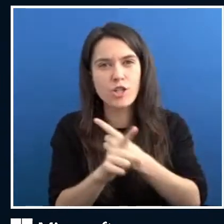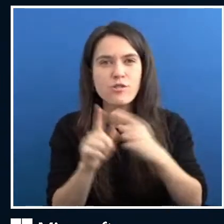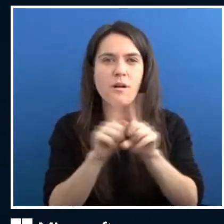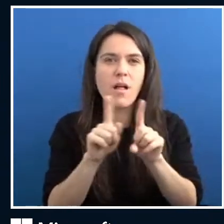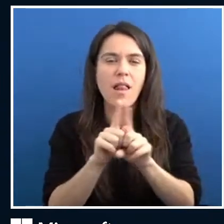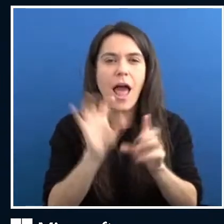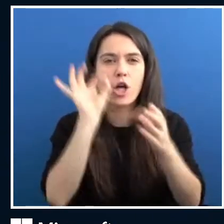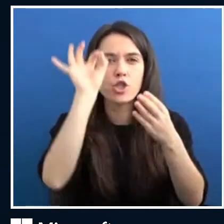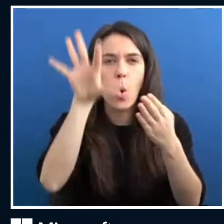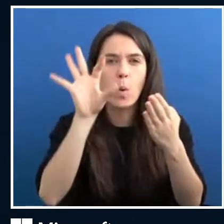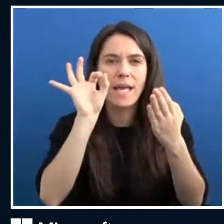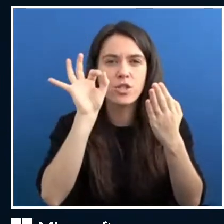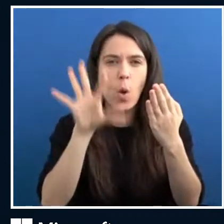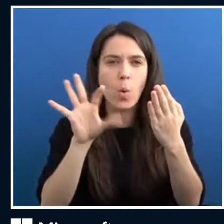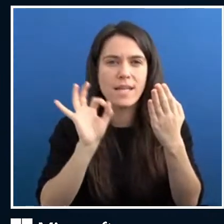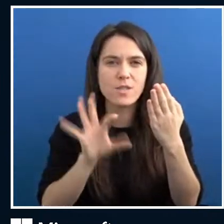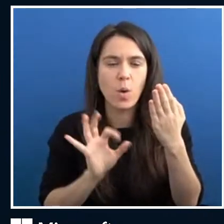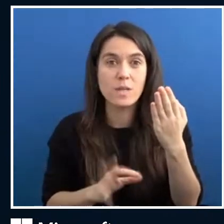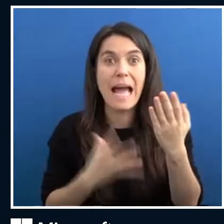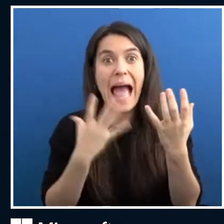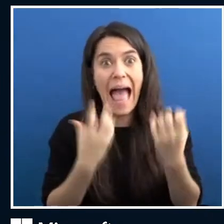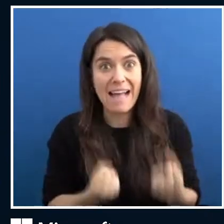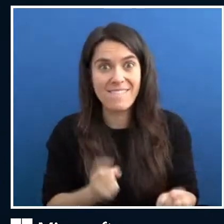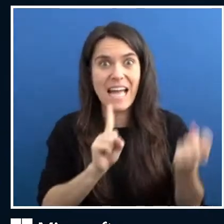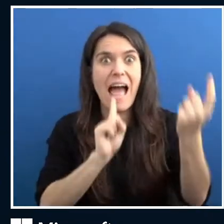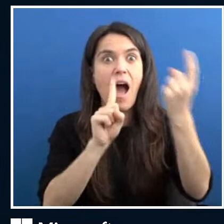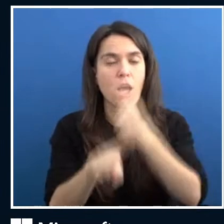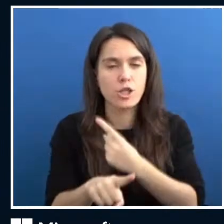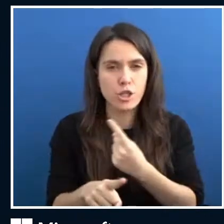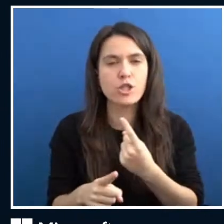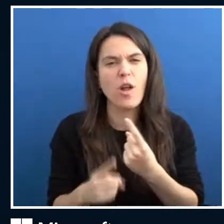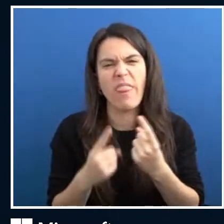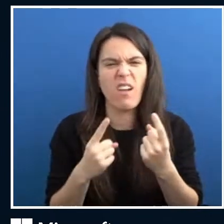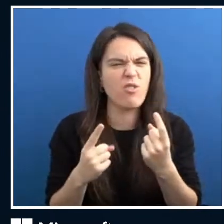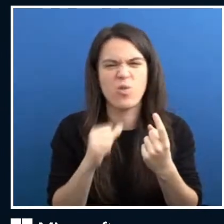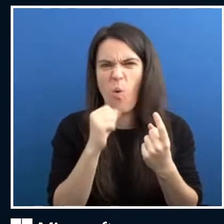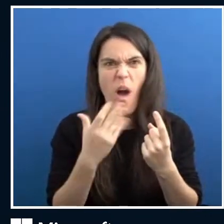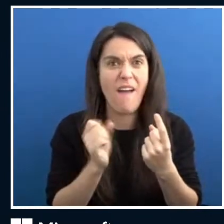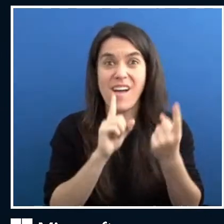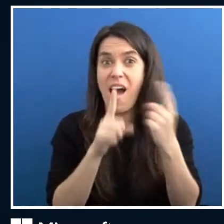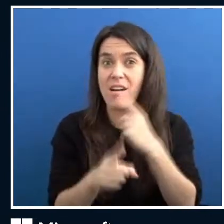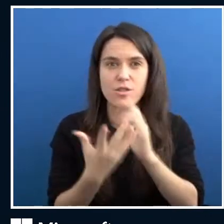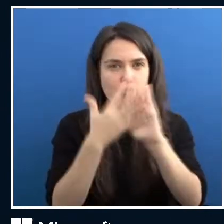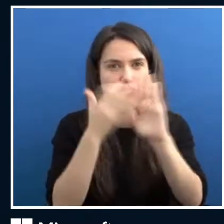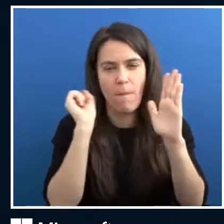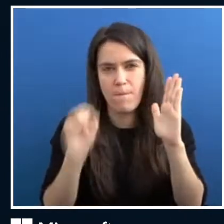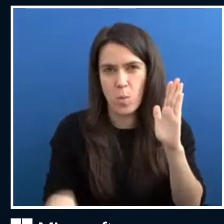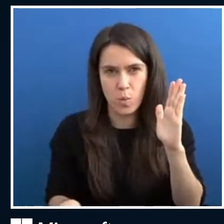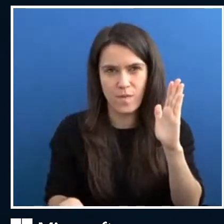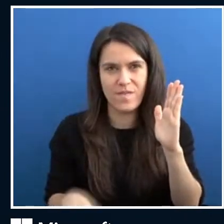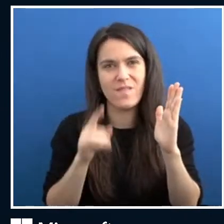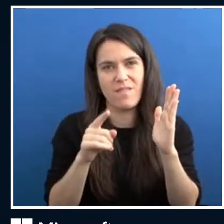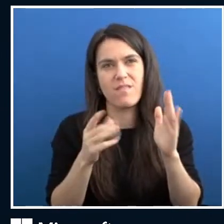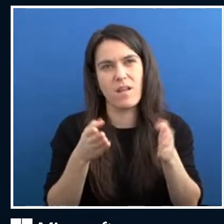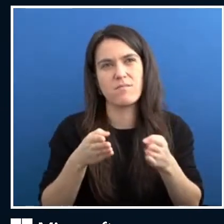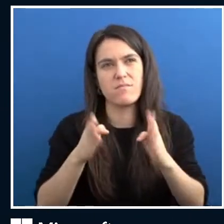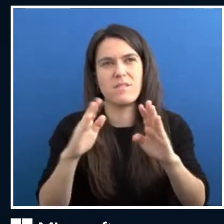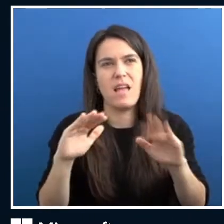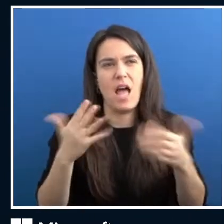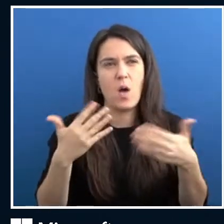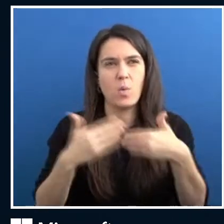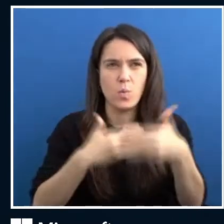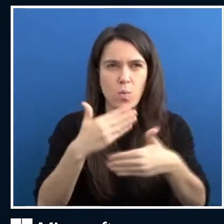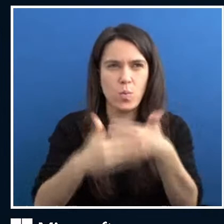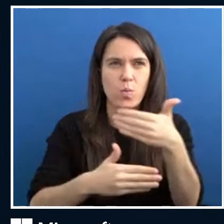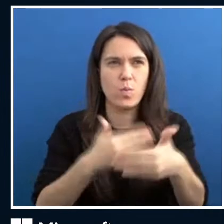And if it doesn't have an answer to it, then you remove it. Or you, if it does have an answer to it, return it as a question